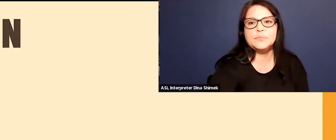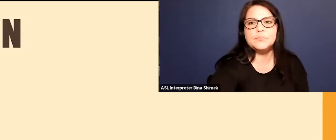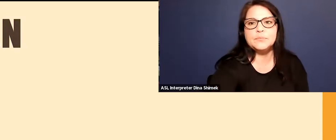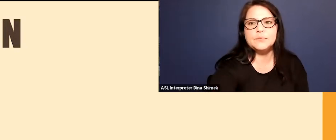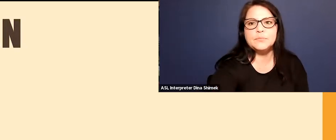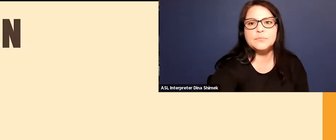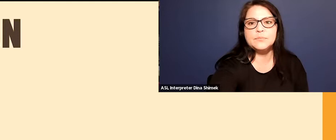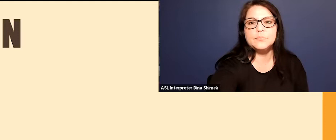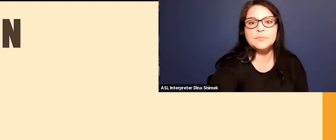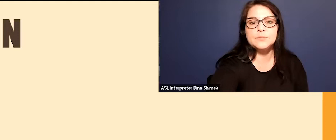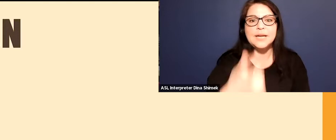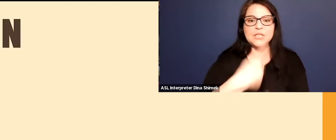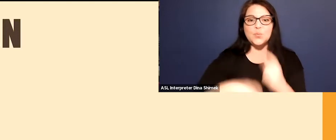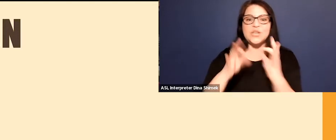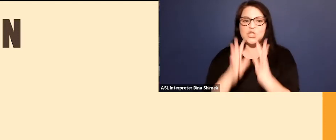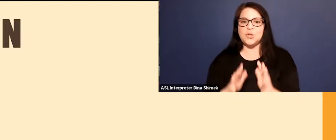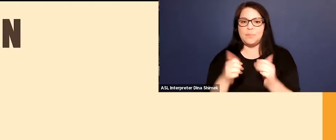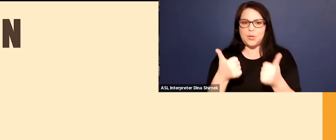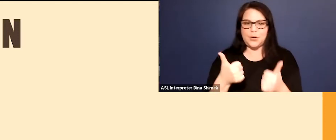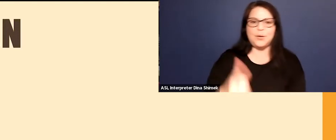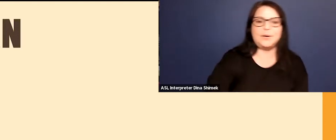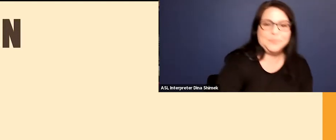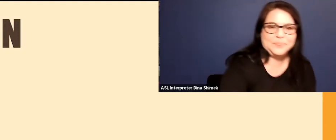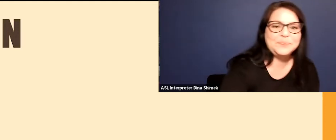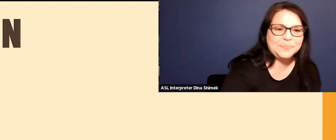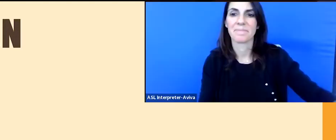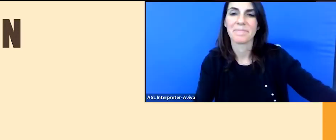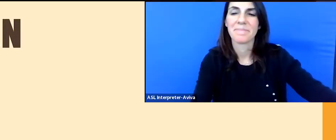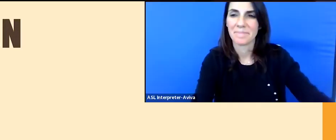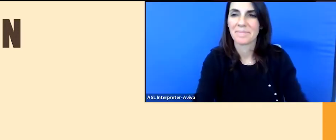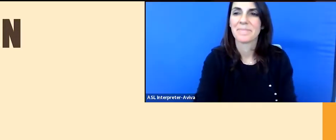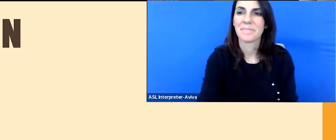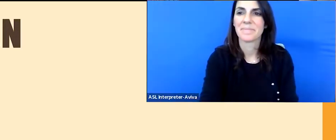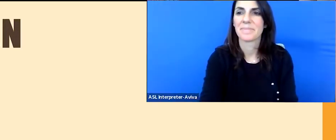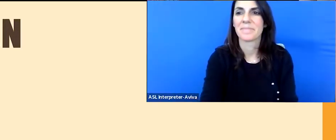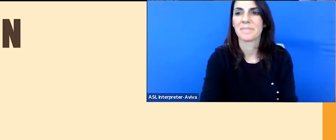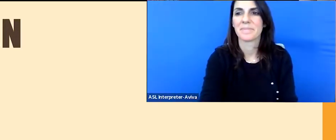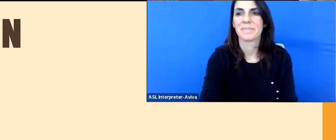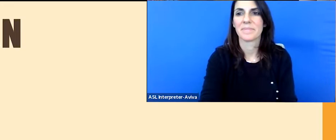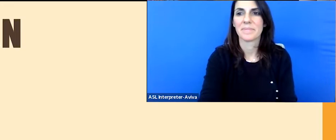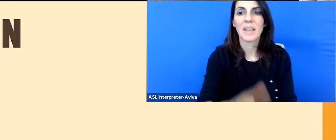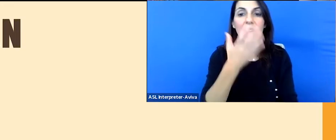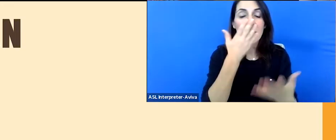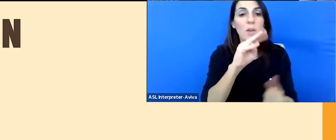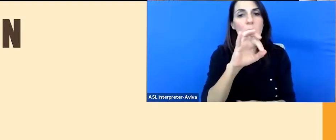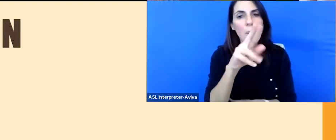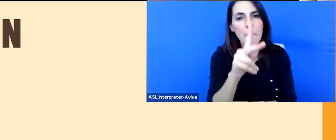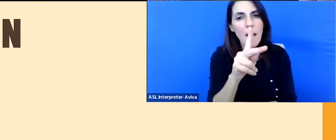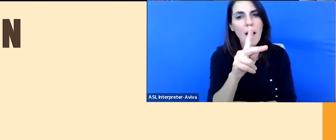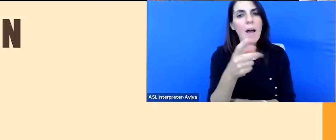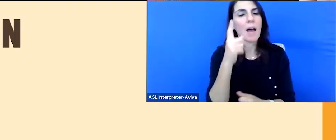Thank you, Debbie. Thank you, Mark McGuire, for your advocacy and activism to